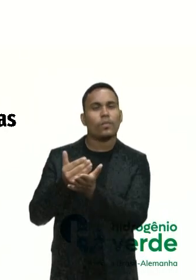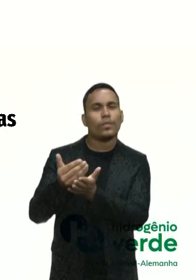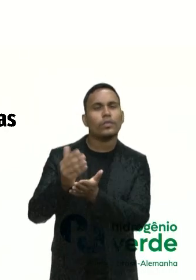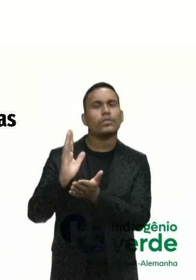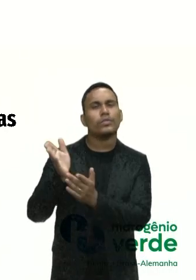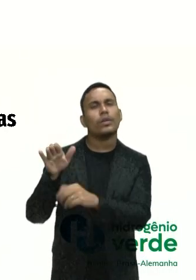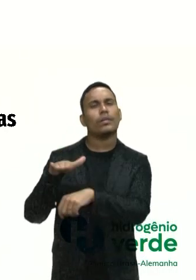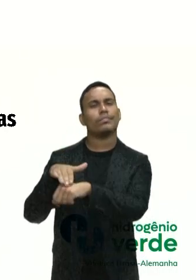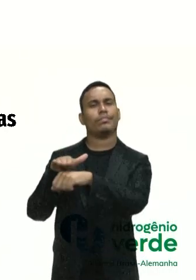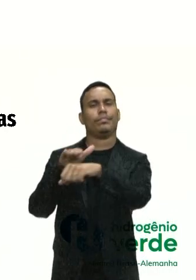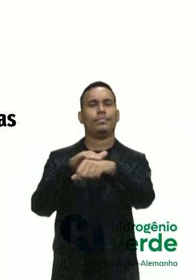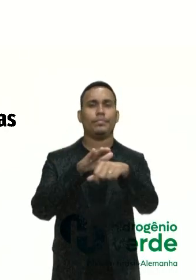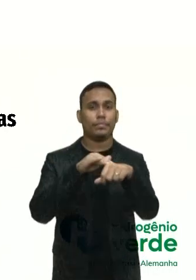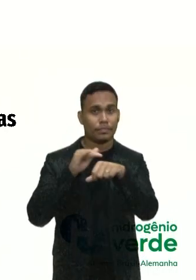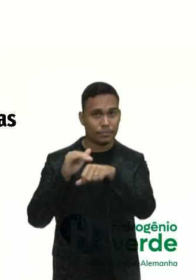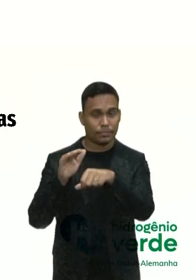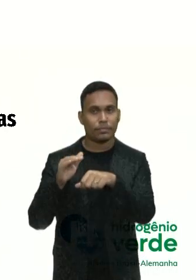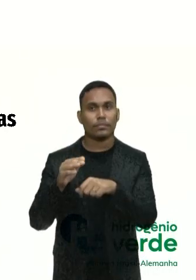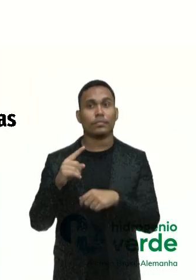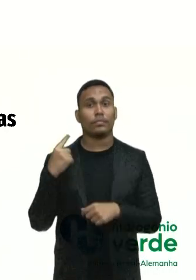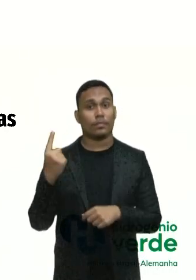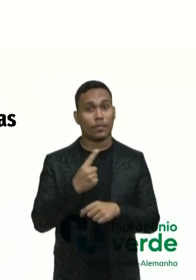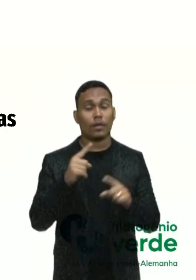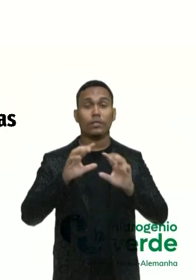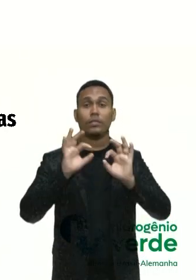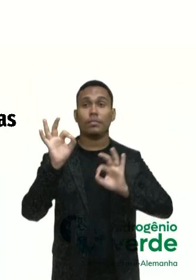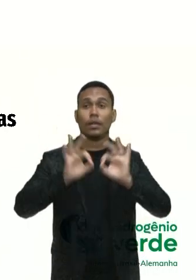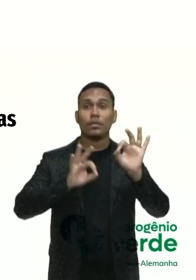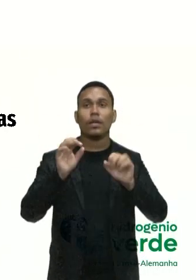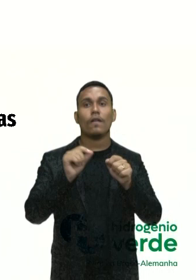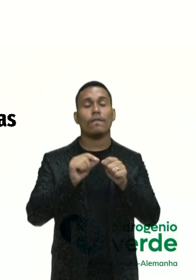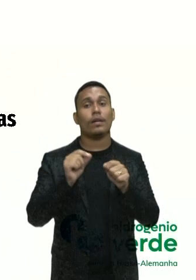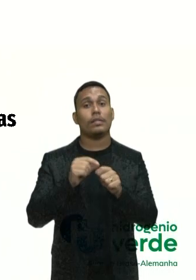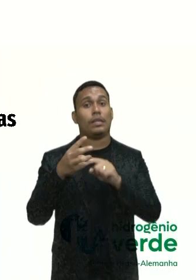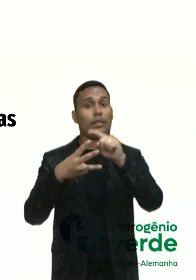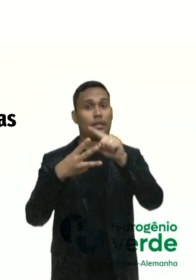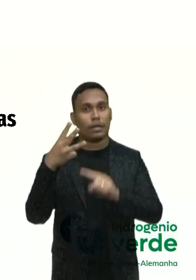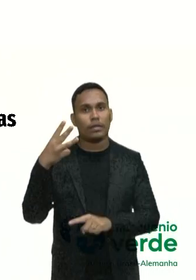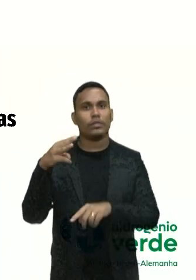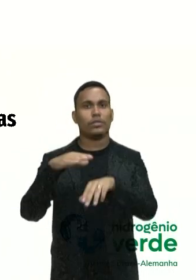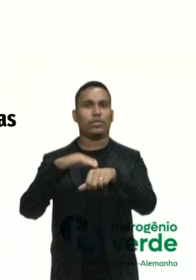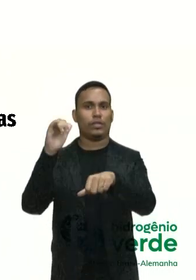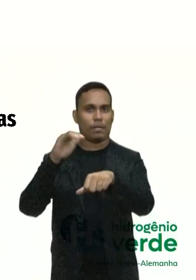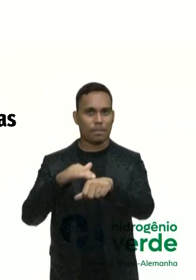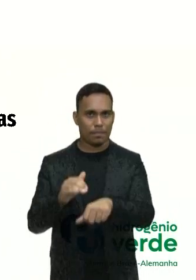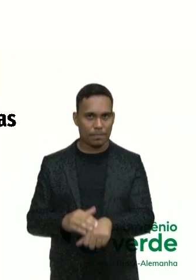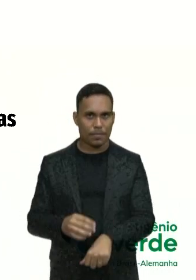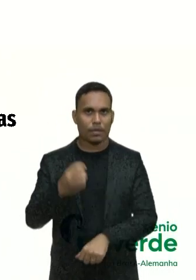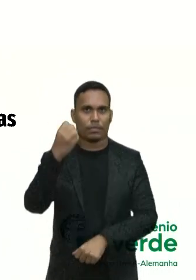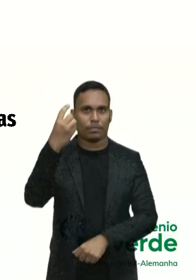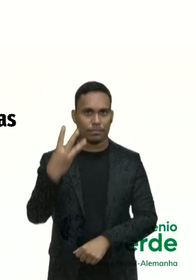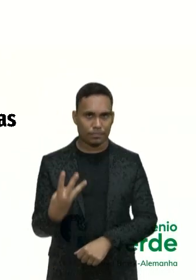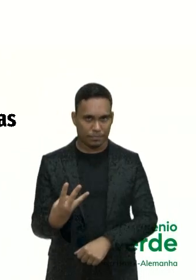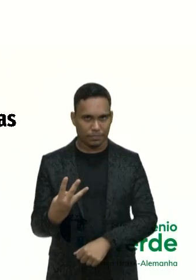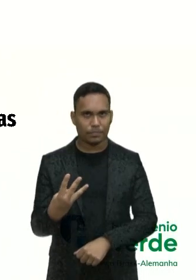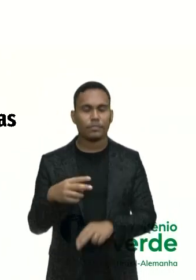chamada. And so the idea was 3 calls